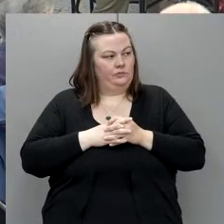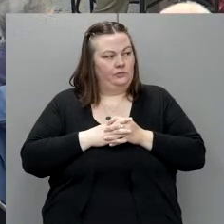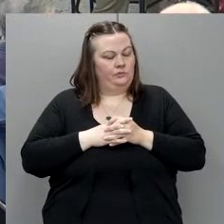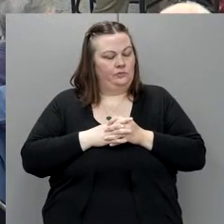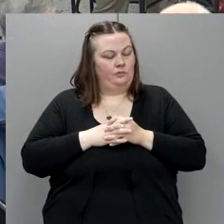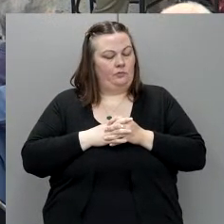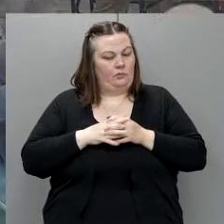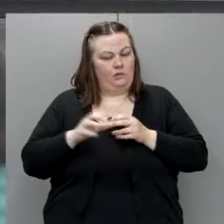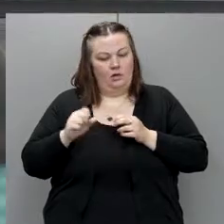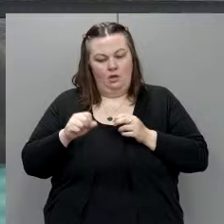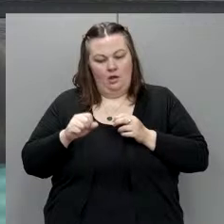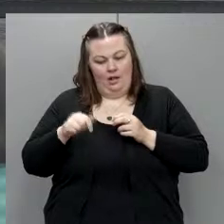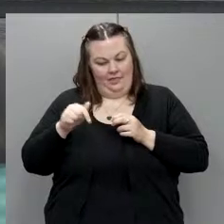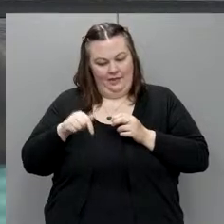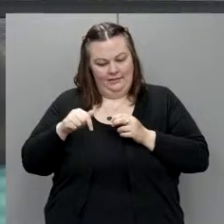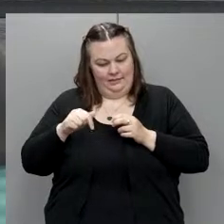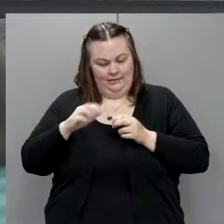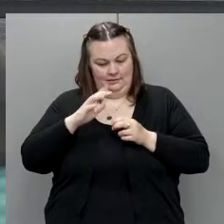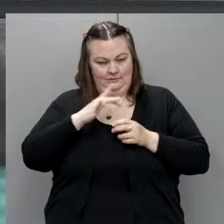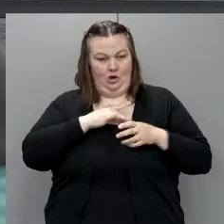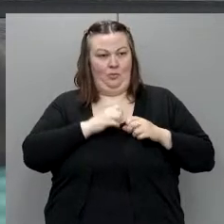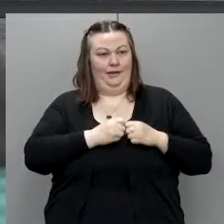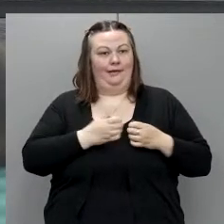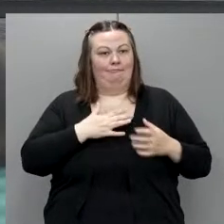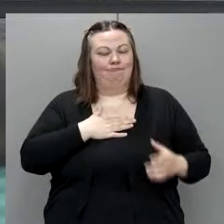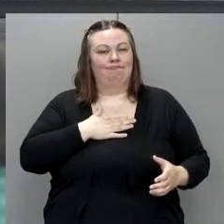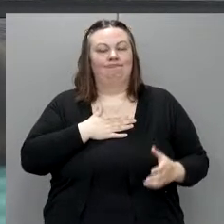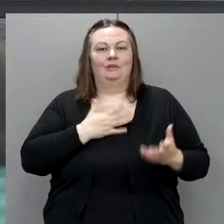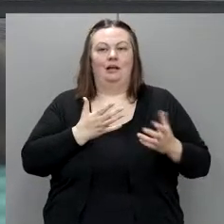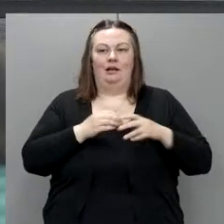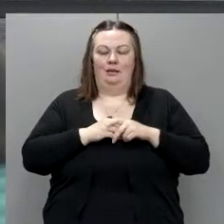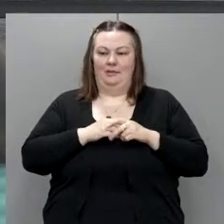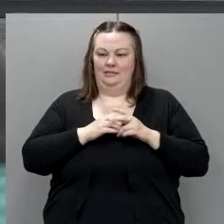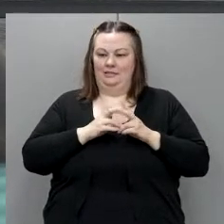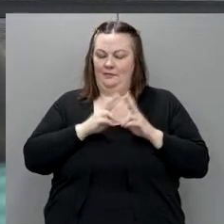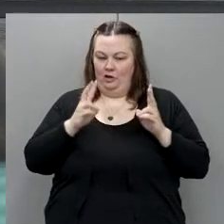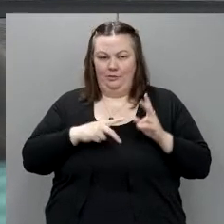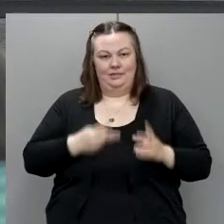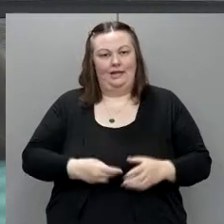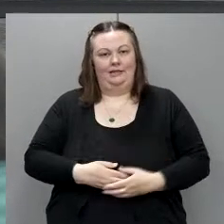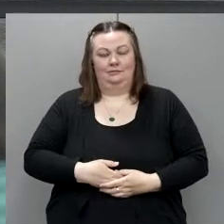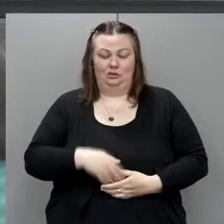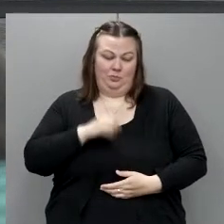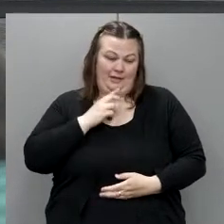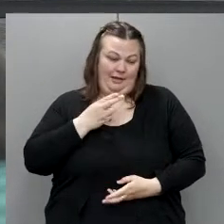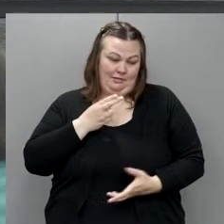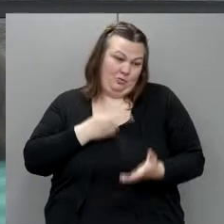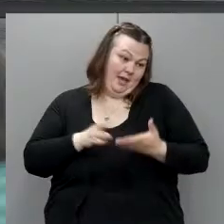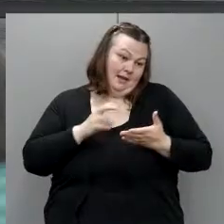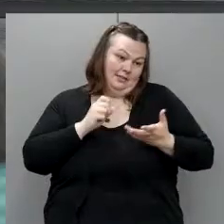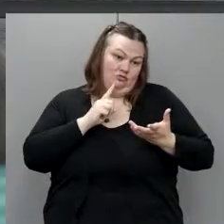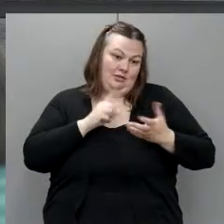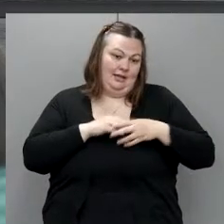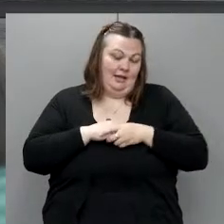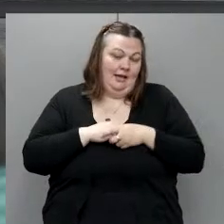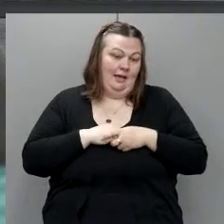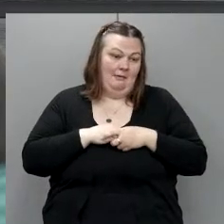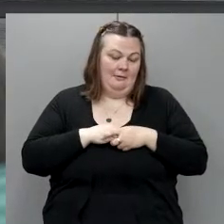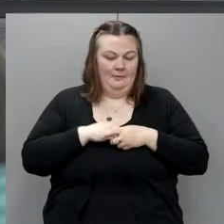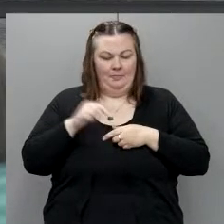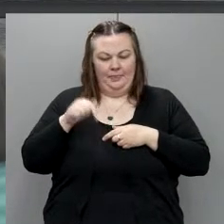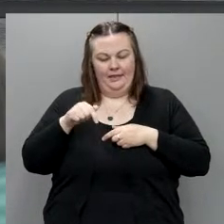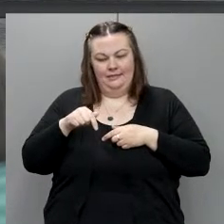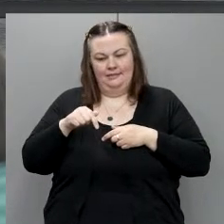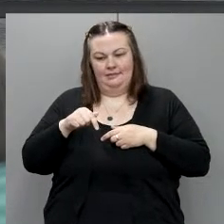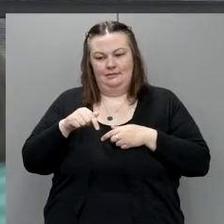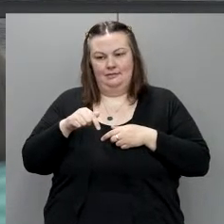Yes, this is disheartening. It's unsettling. It's also very disheartening, to be honest, because what this says